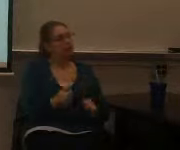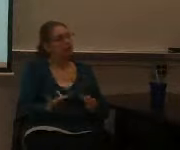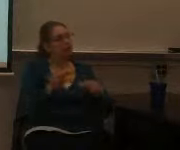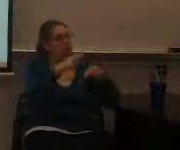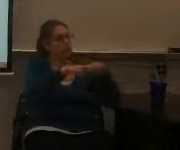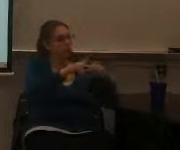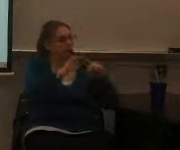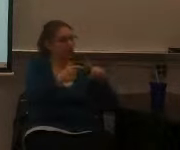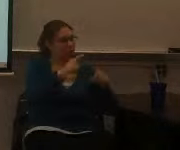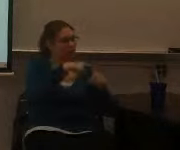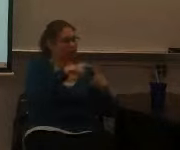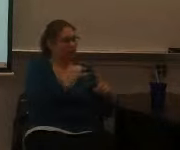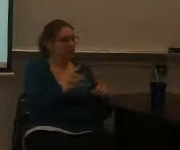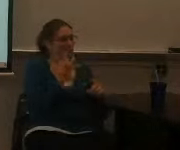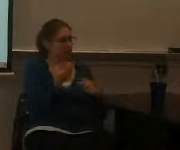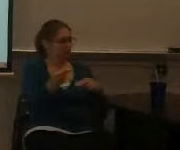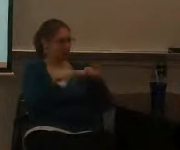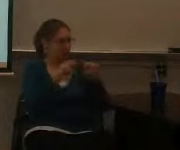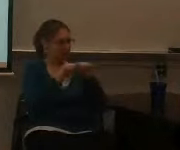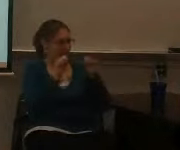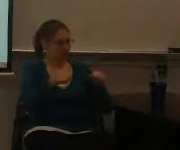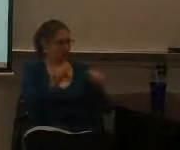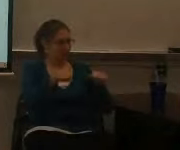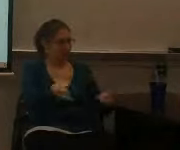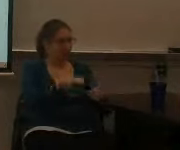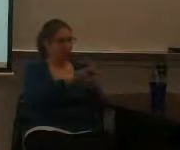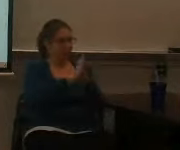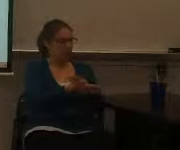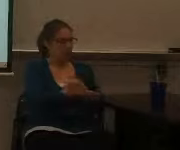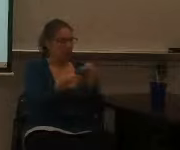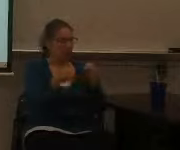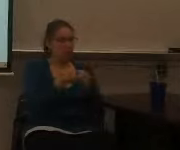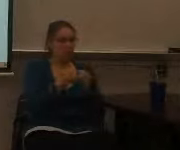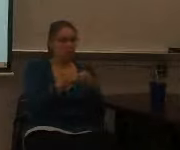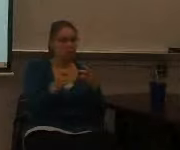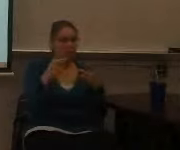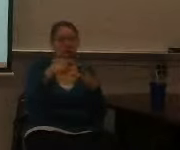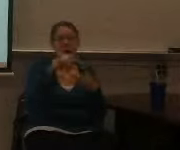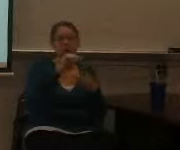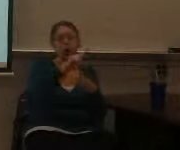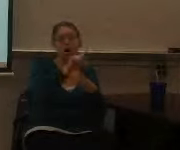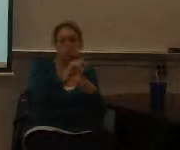light comes up, and the system could become more autochthonous than loctinous.